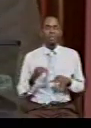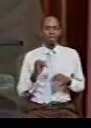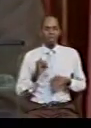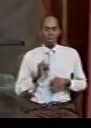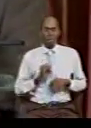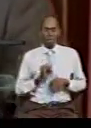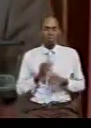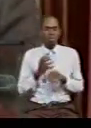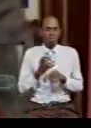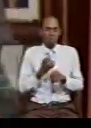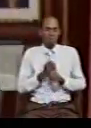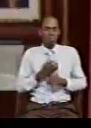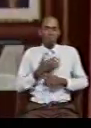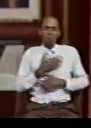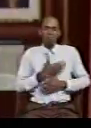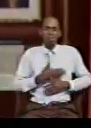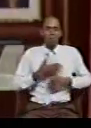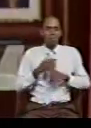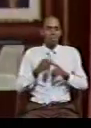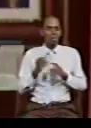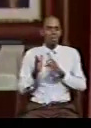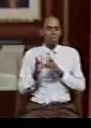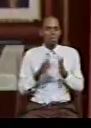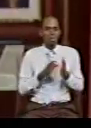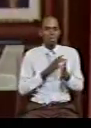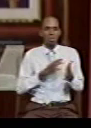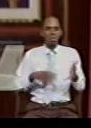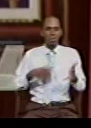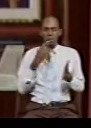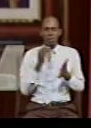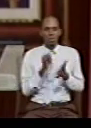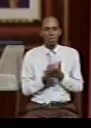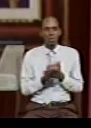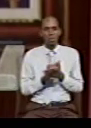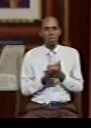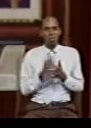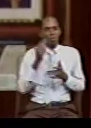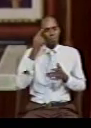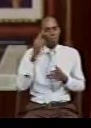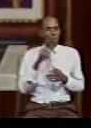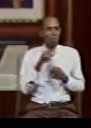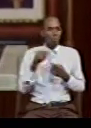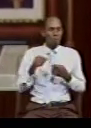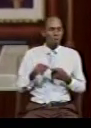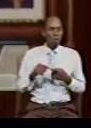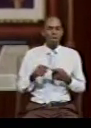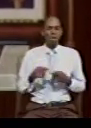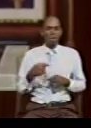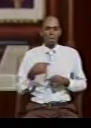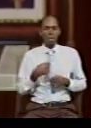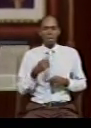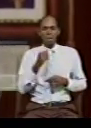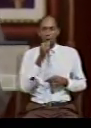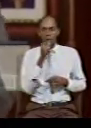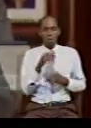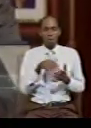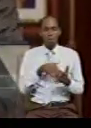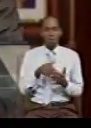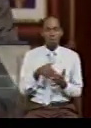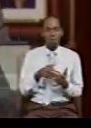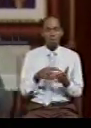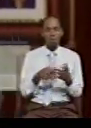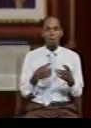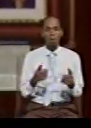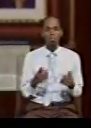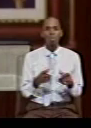For Christ's sake, look at this. For when I am weak, then